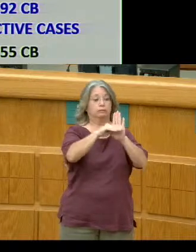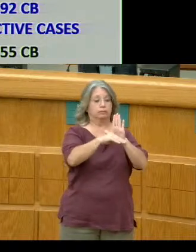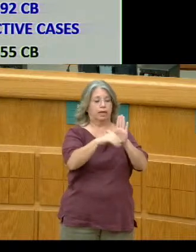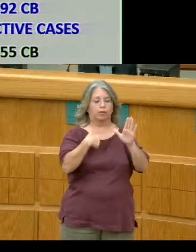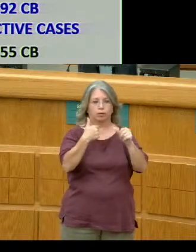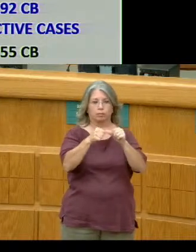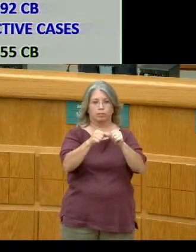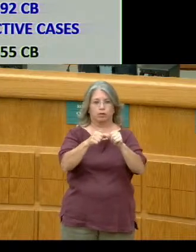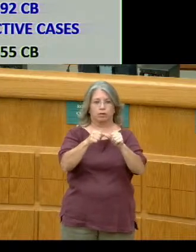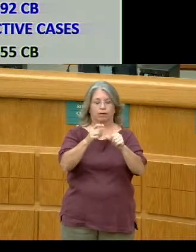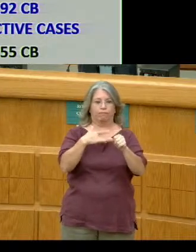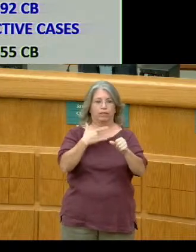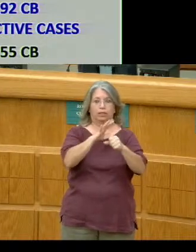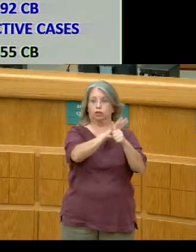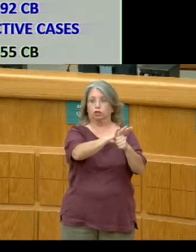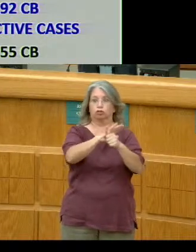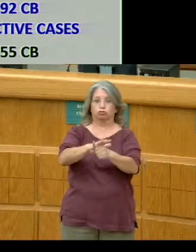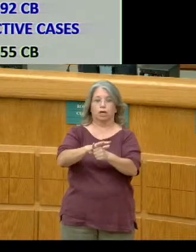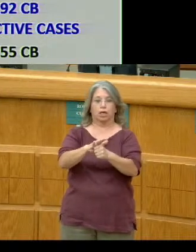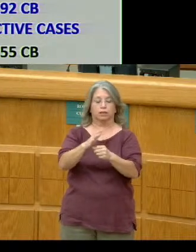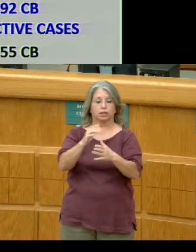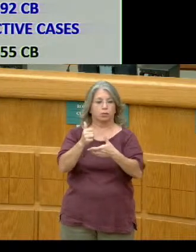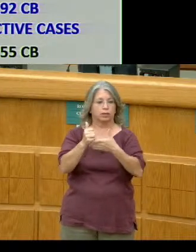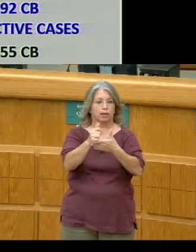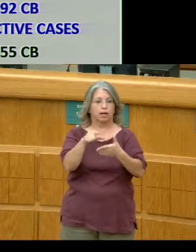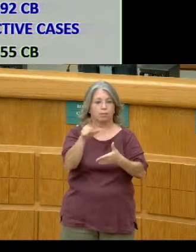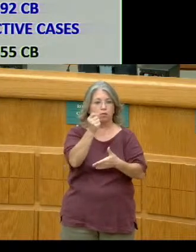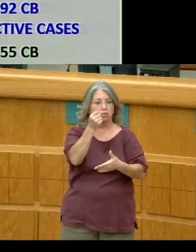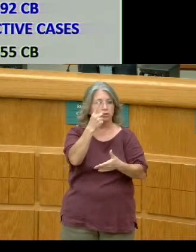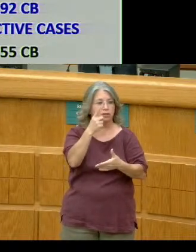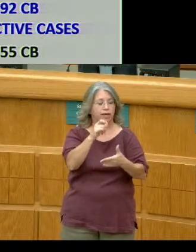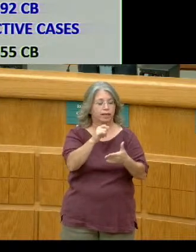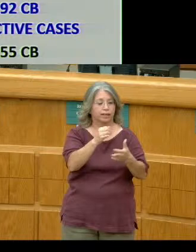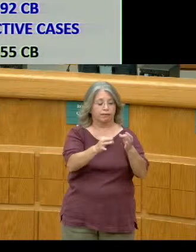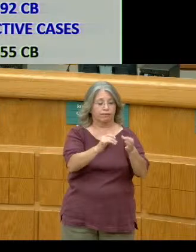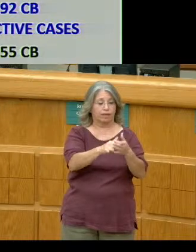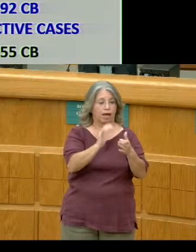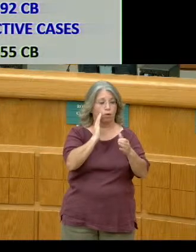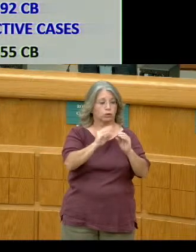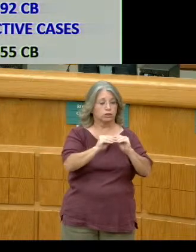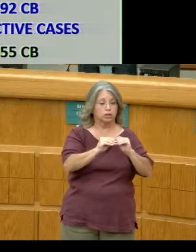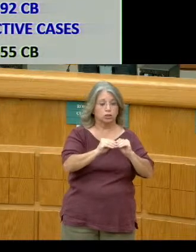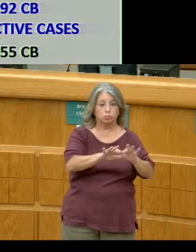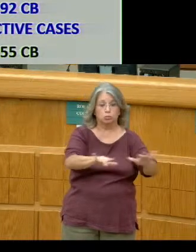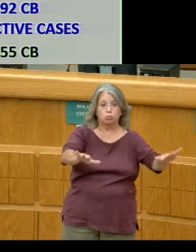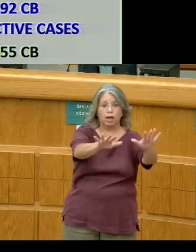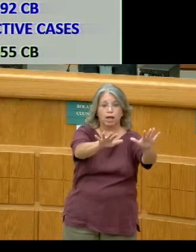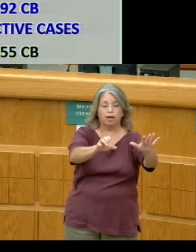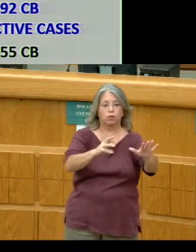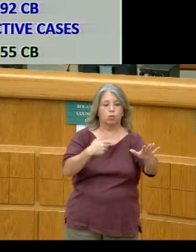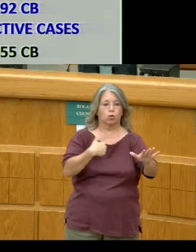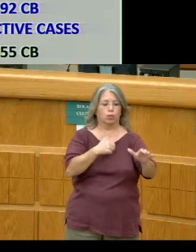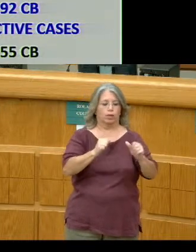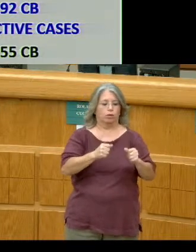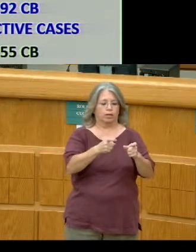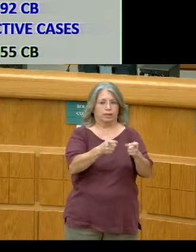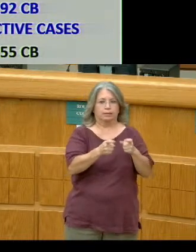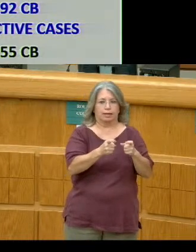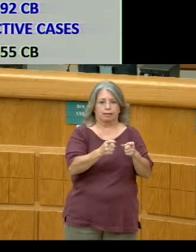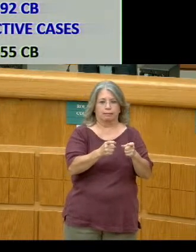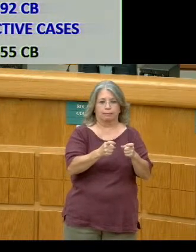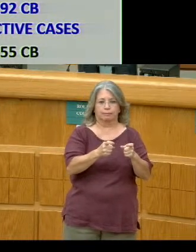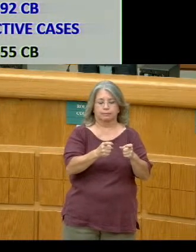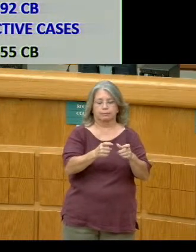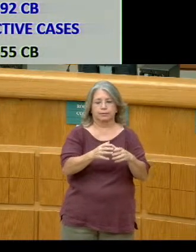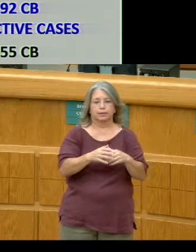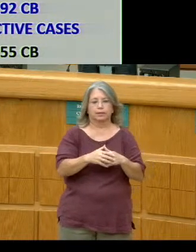to help you guys understand if it was going to spread throughout the community or if we were going to be able to contain it. And now, what's